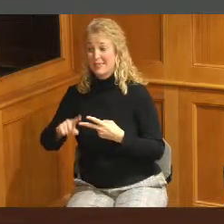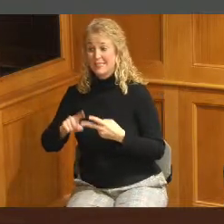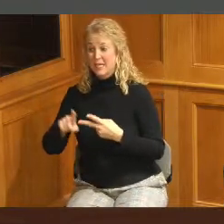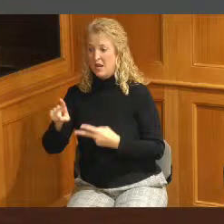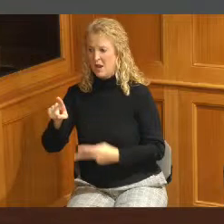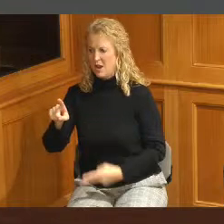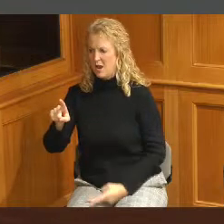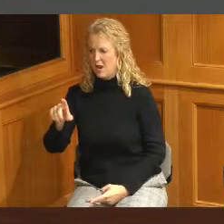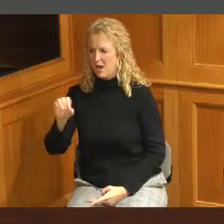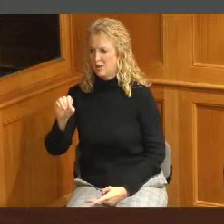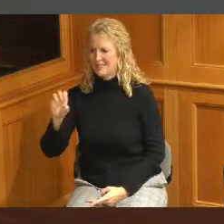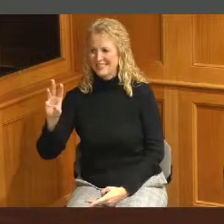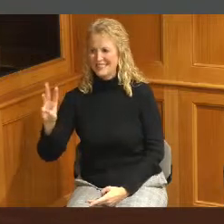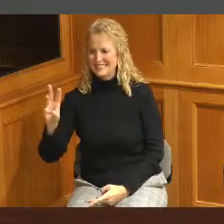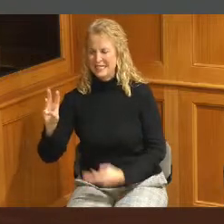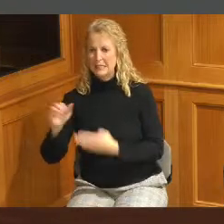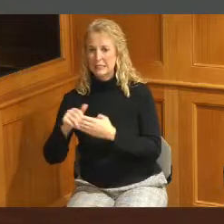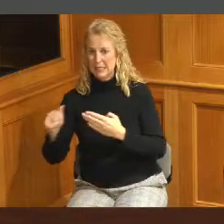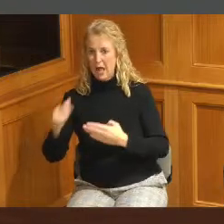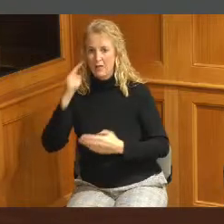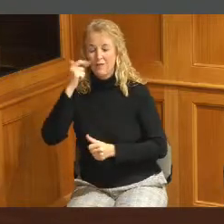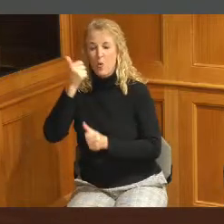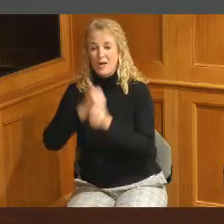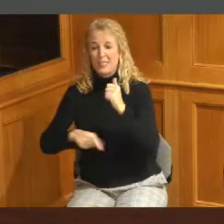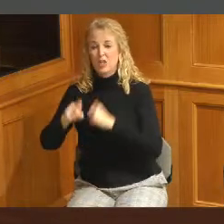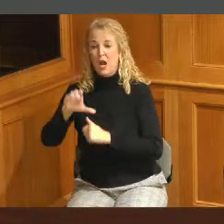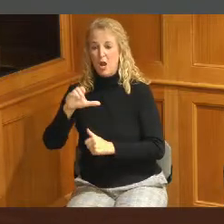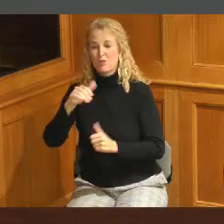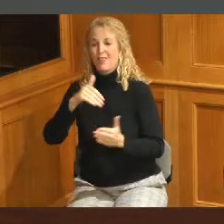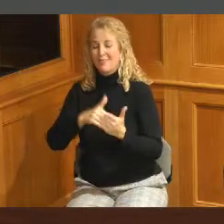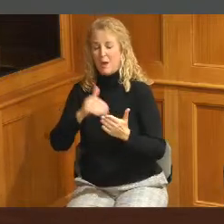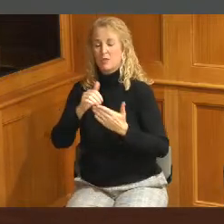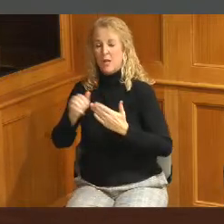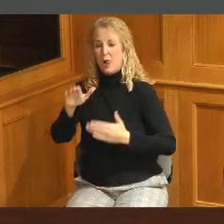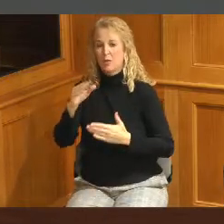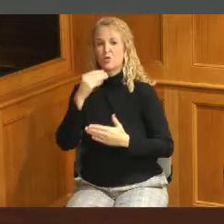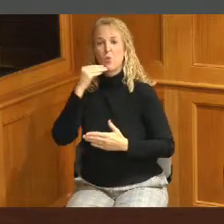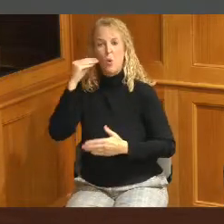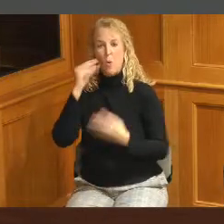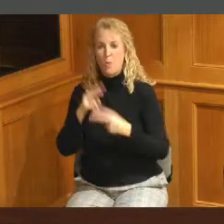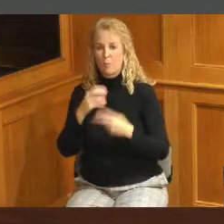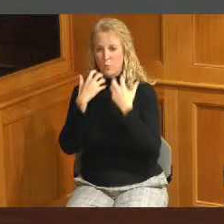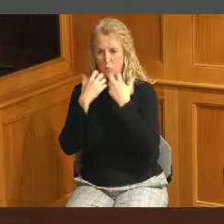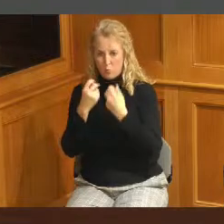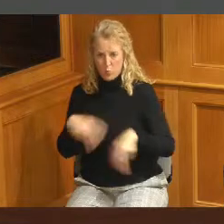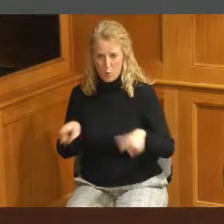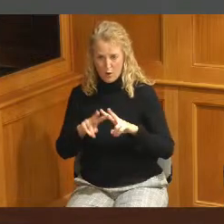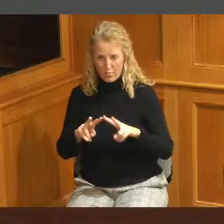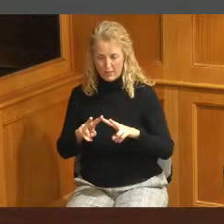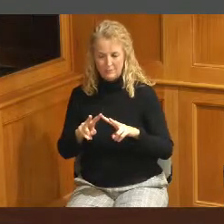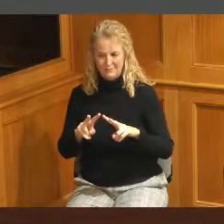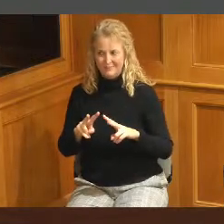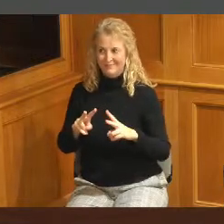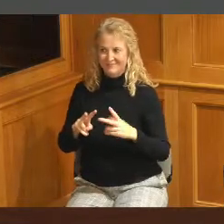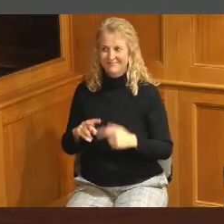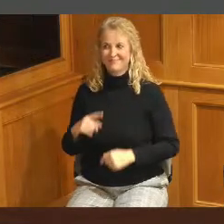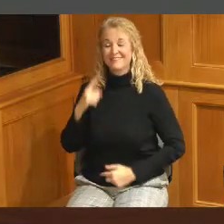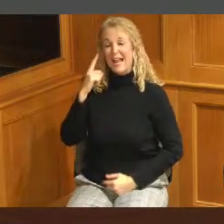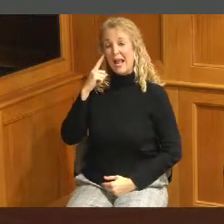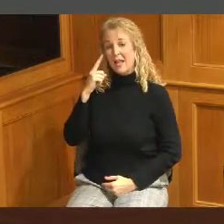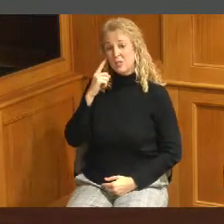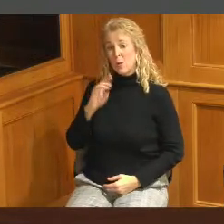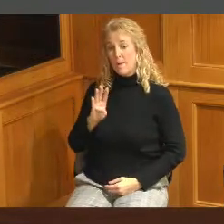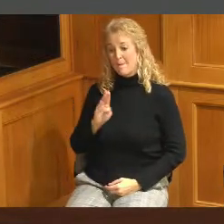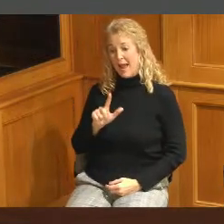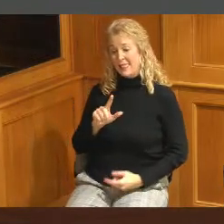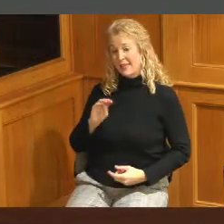$106.97 per $100,000 in home value. So those are the two items that are on your agenda today. I believe they're by leaves 4 and 5,